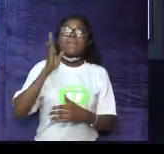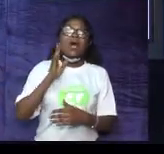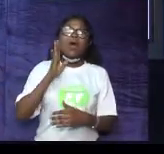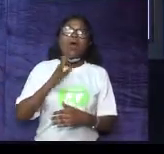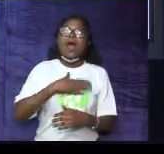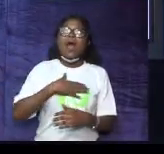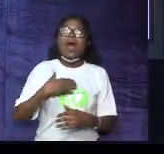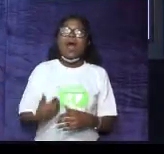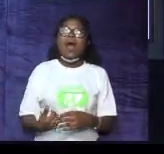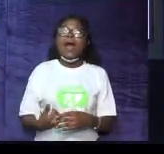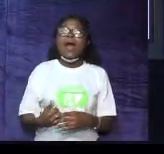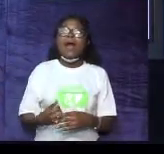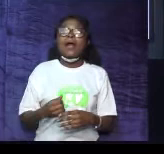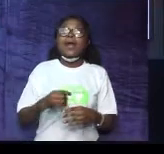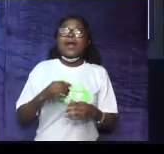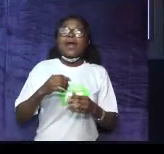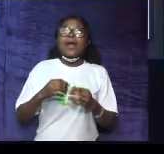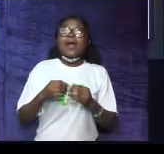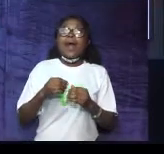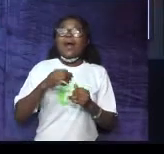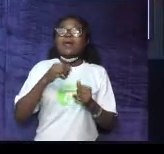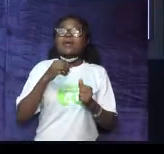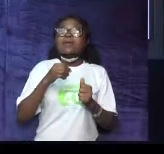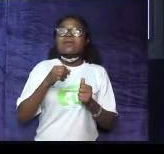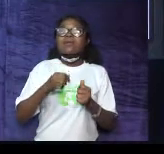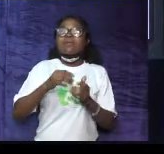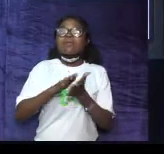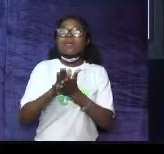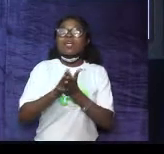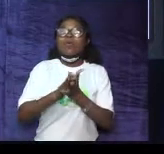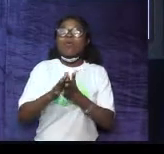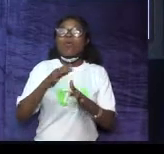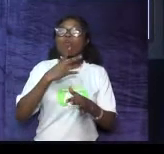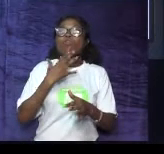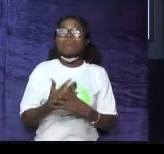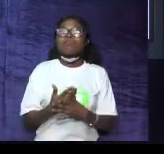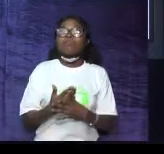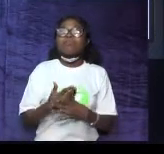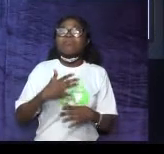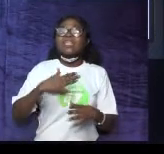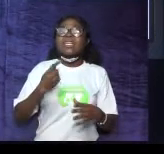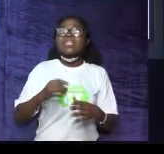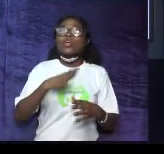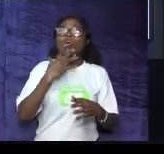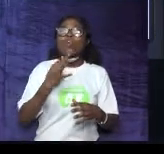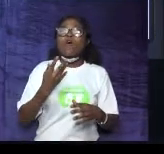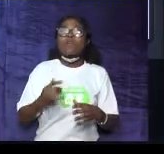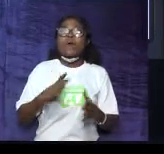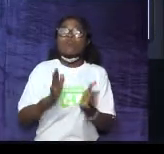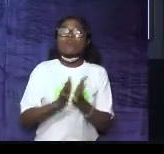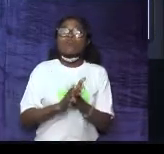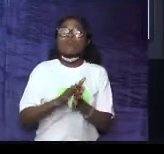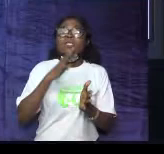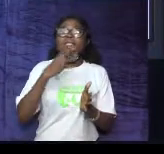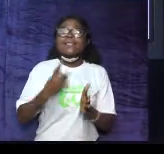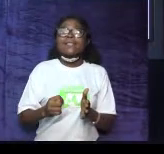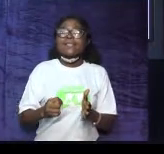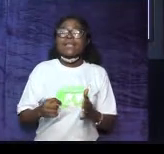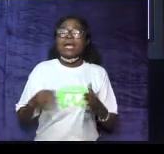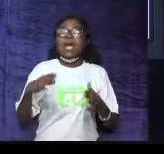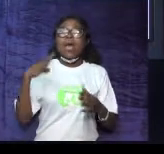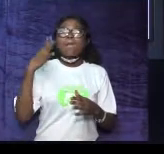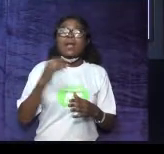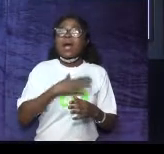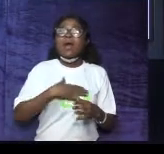color. The color of our school uniform is navy blue and white. And the motto of